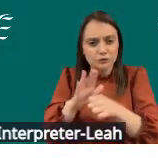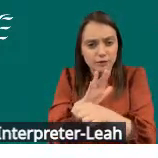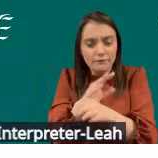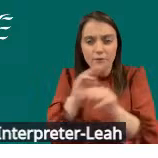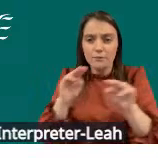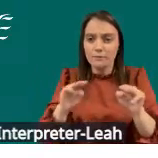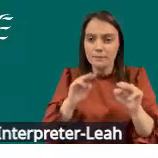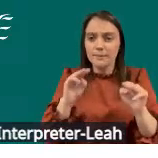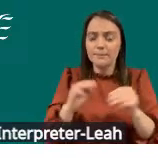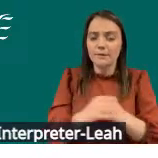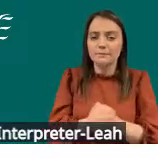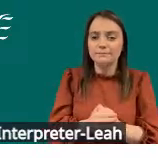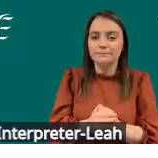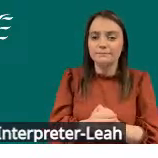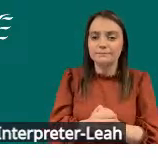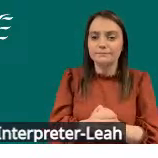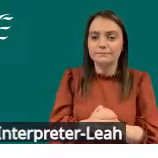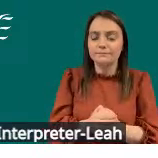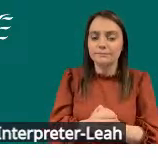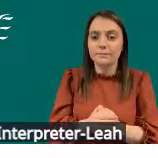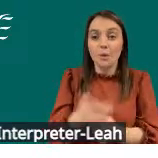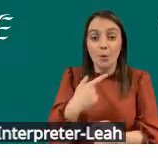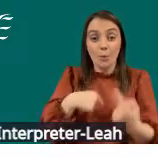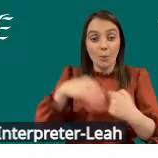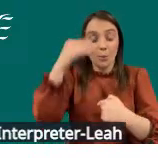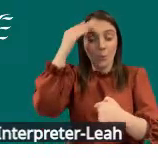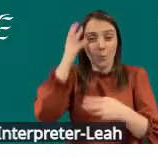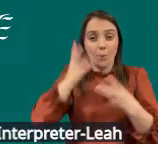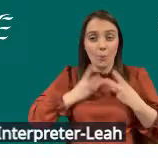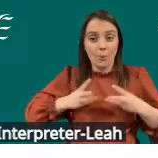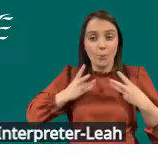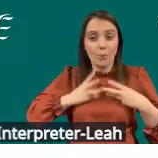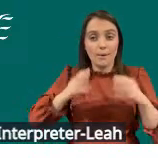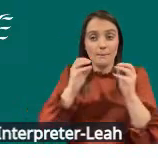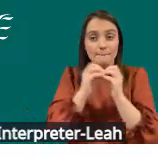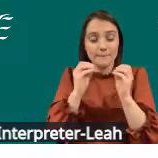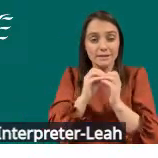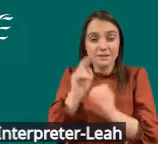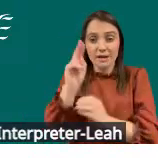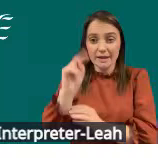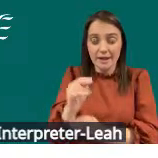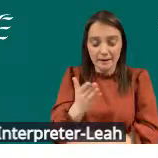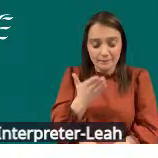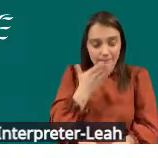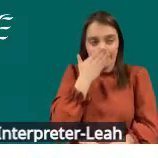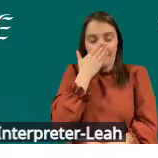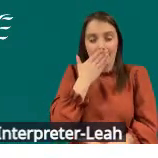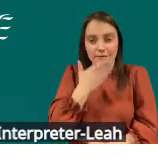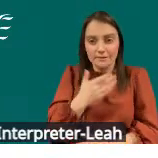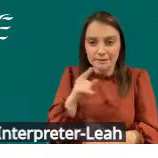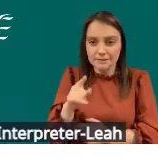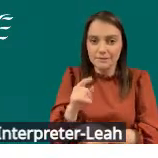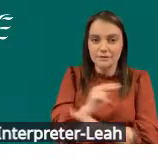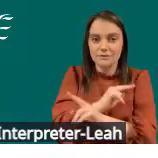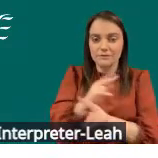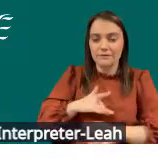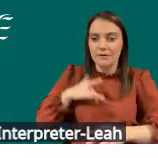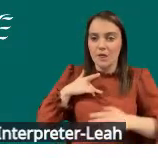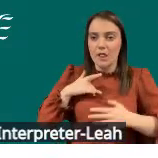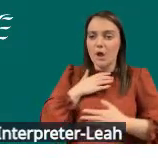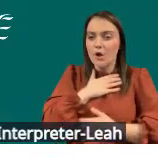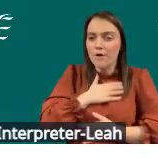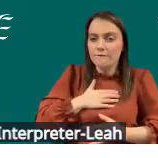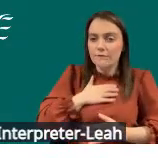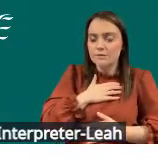suppose we know that women tell us that it can cause embarrassment and discomfort. It also can disrupt